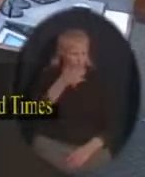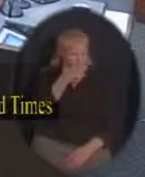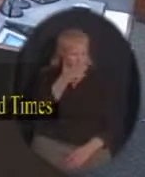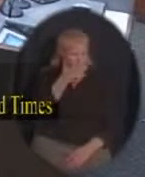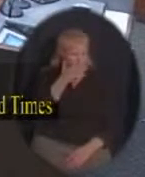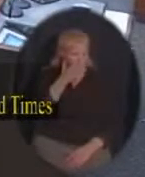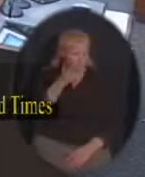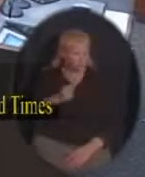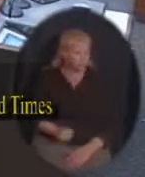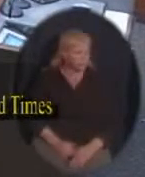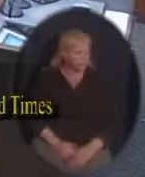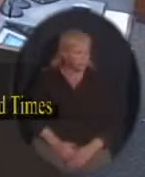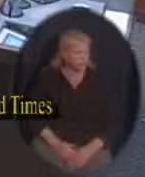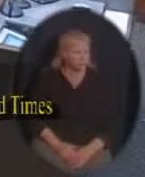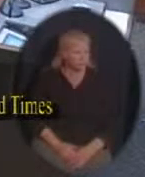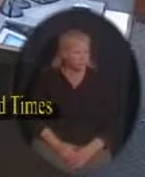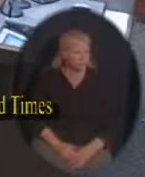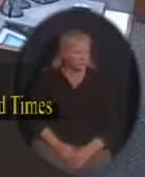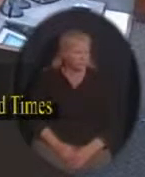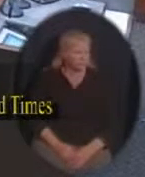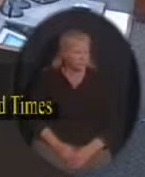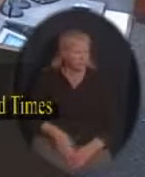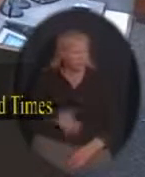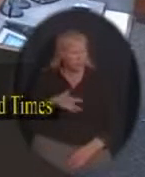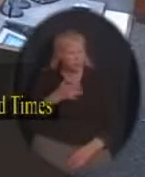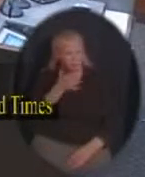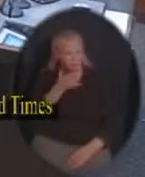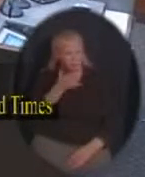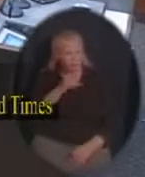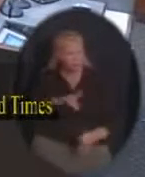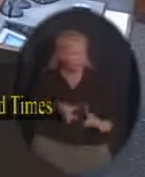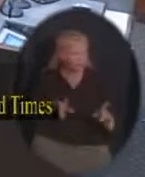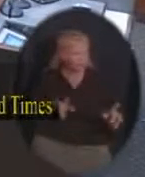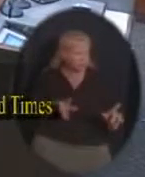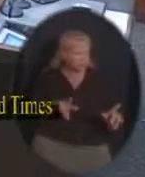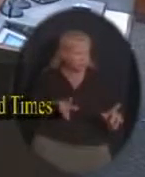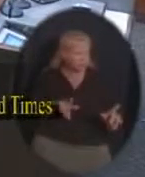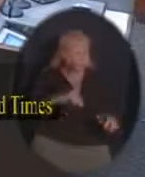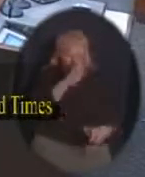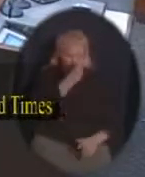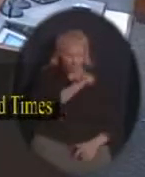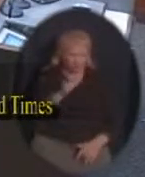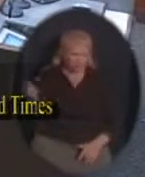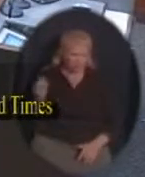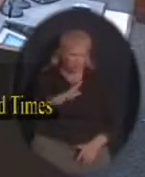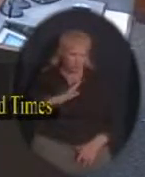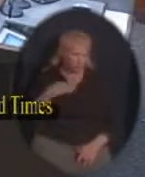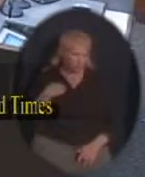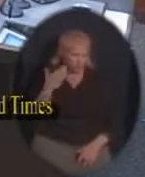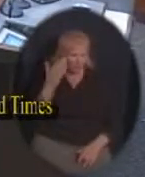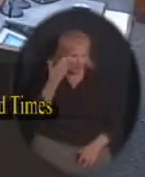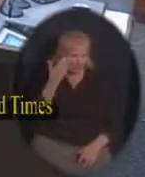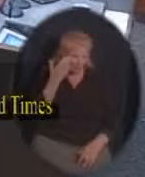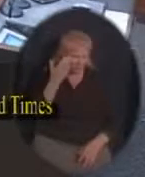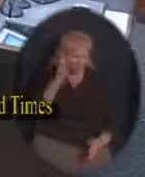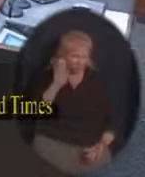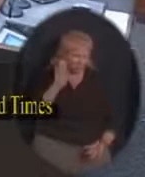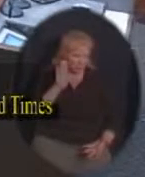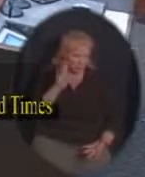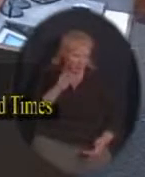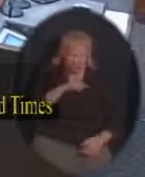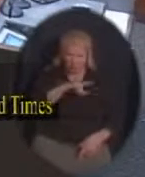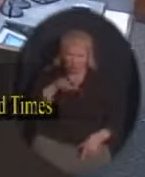Not to speak for you, but It would be preferred, but I'll defer to the board on that, not knowing what everyone else's schedule is.